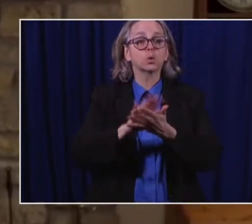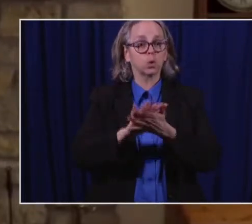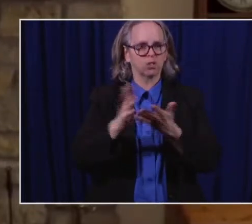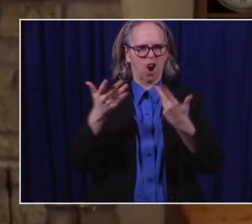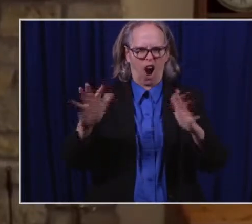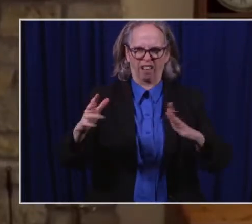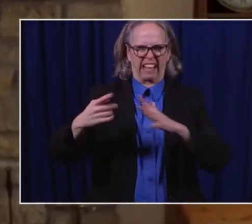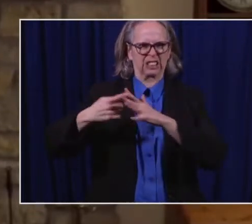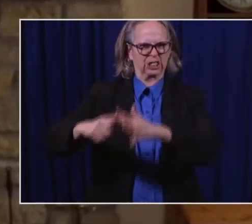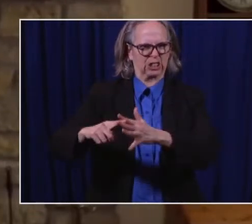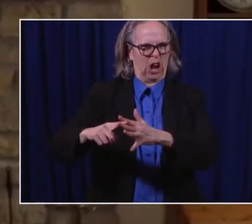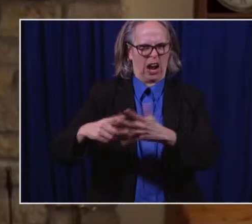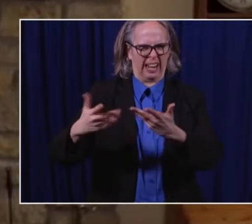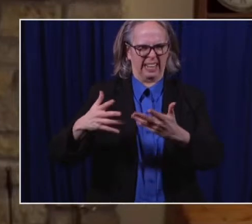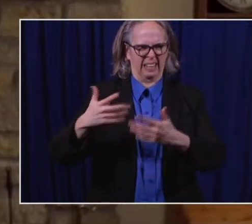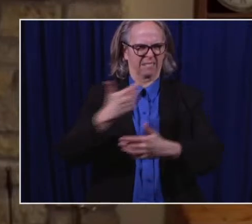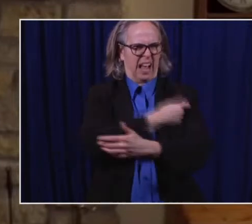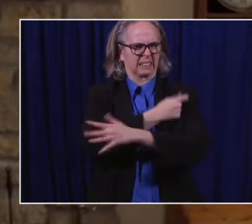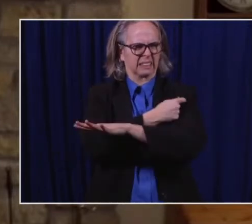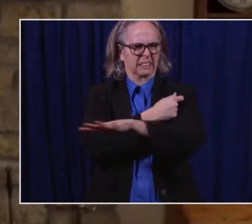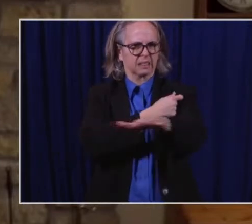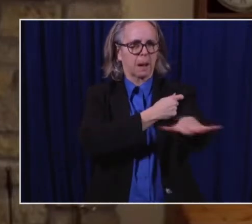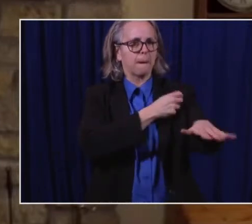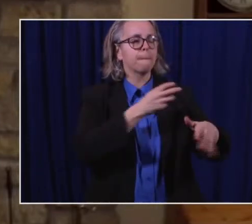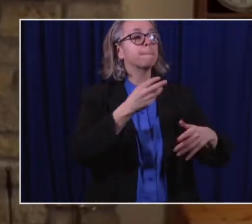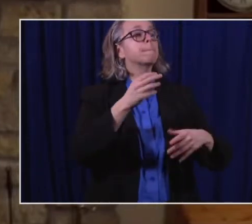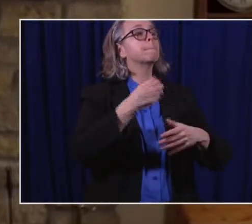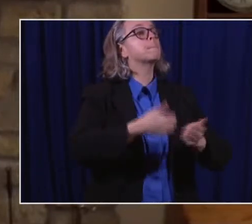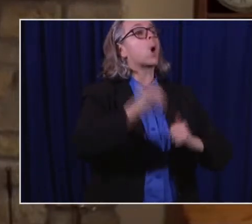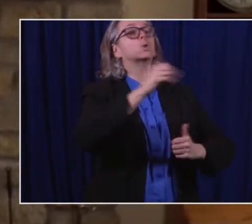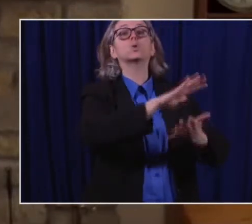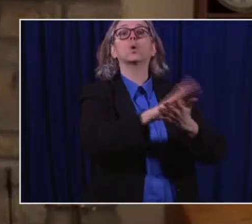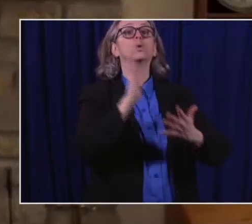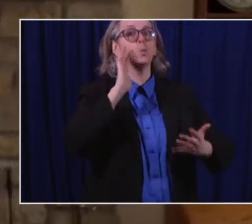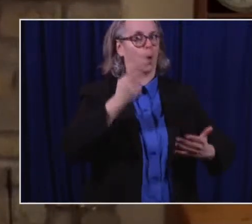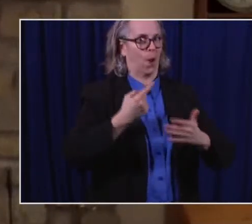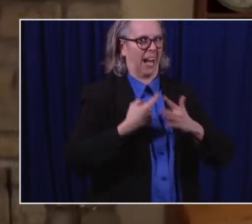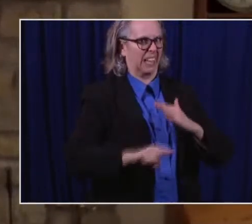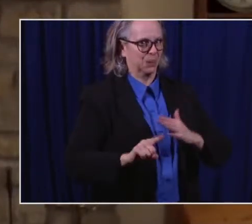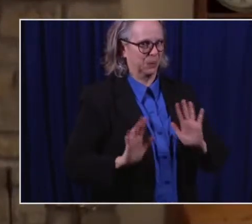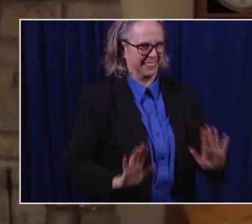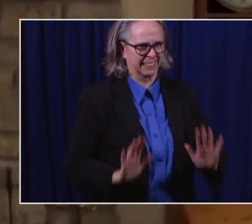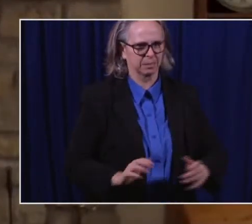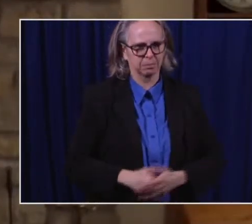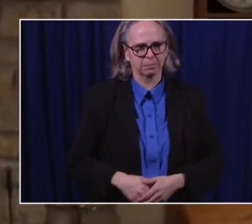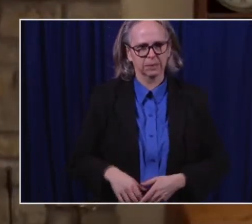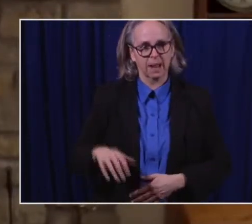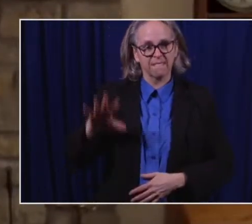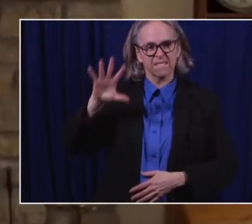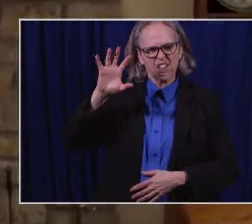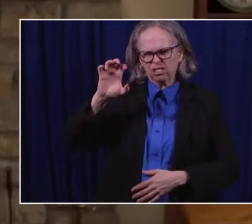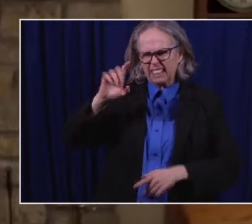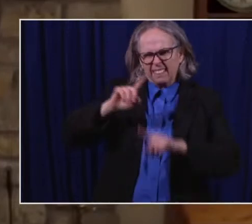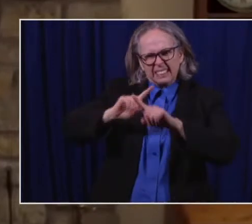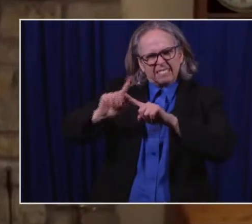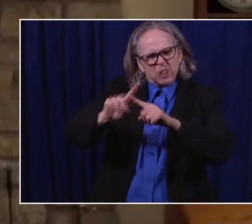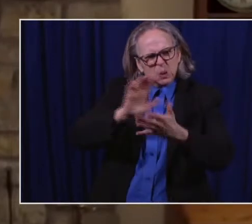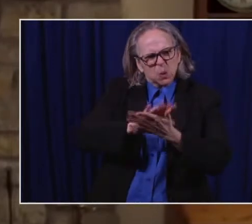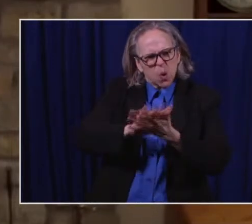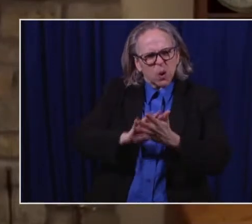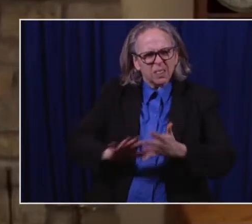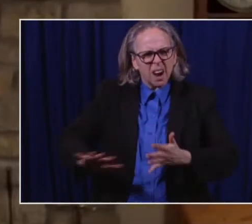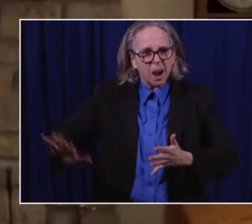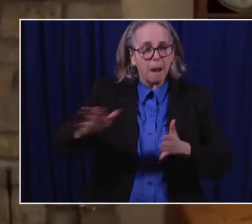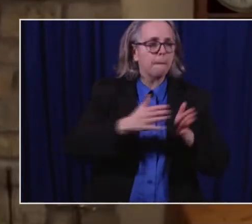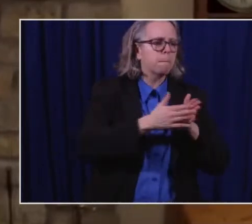this next week. About 500 different schools, public and private, parochial schools,